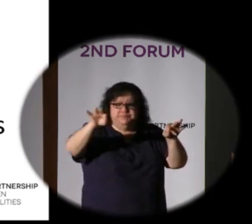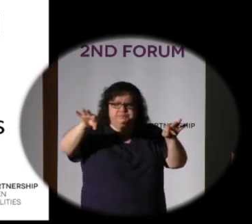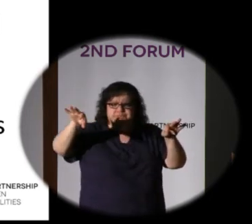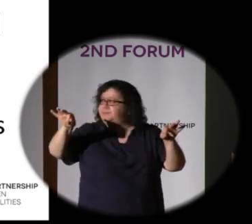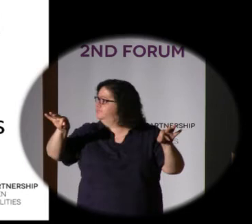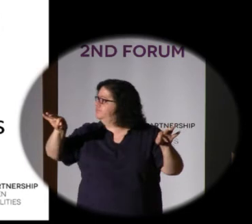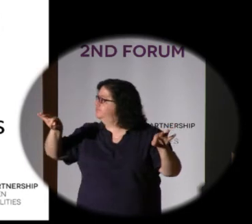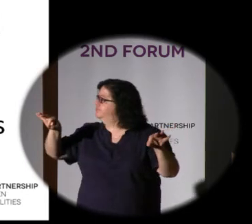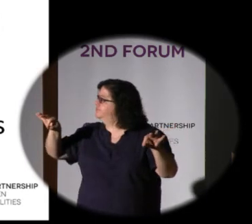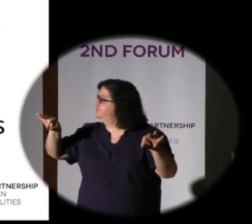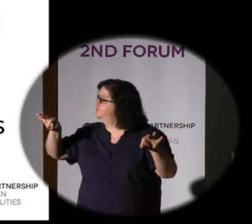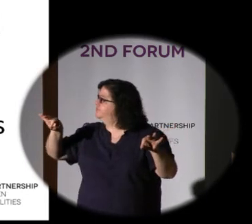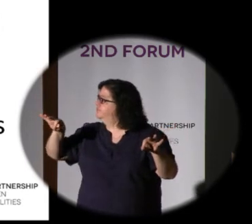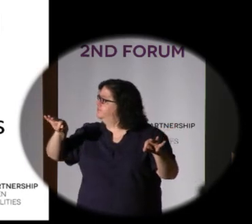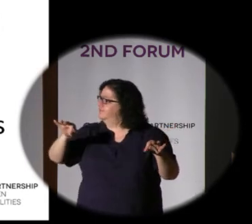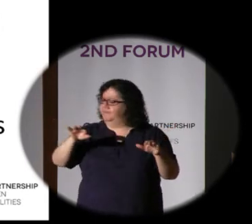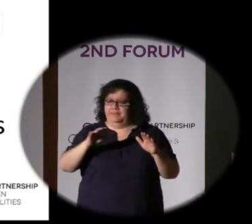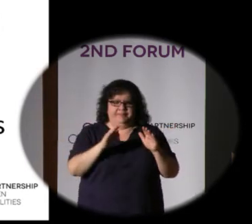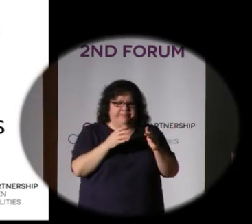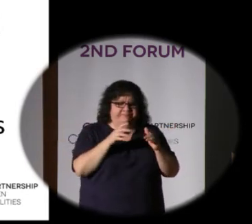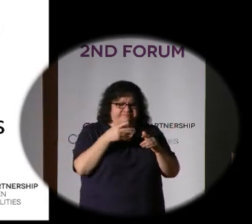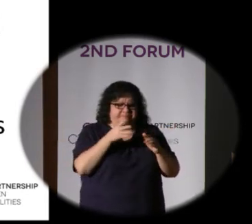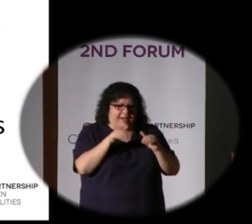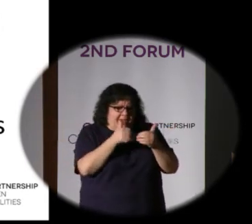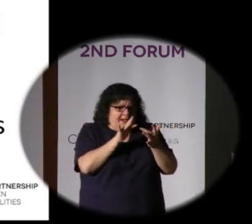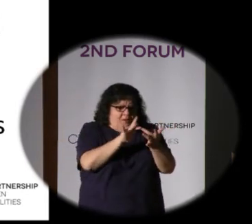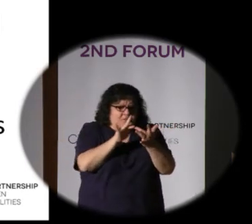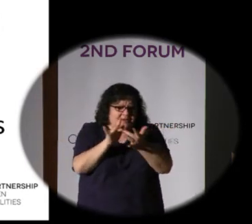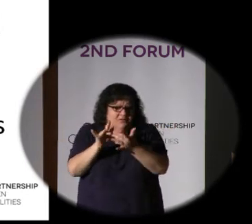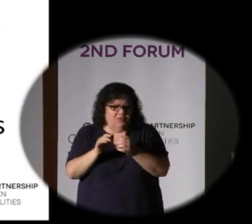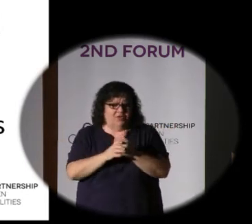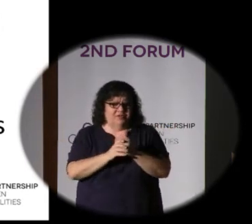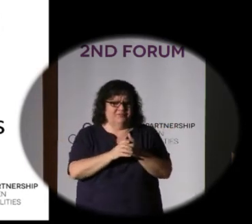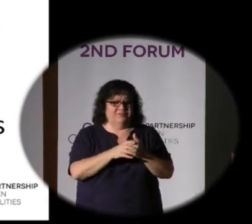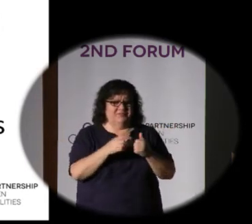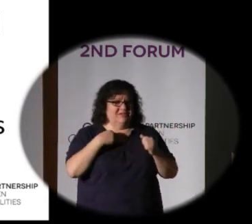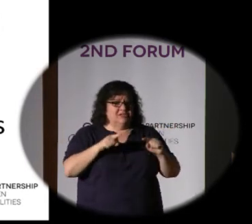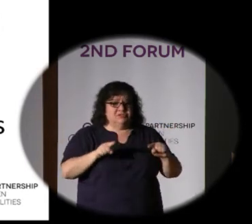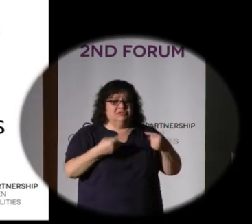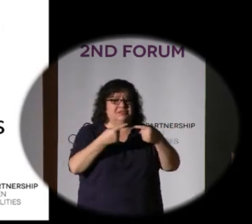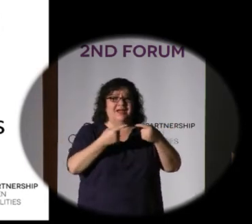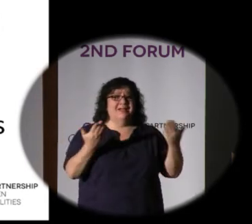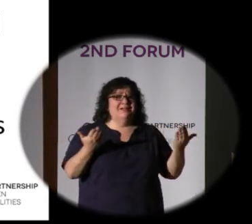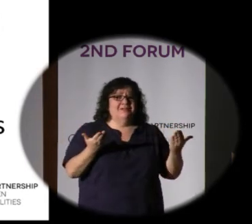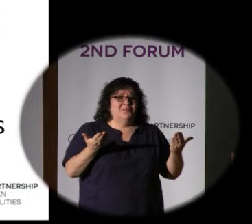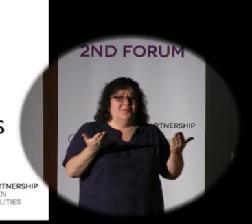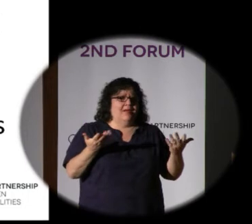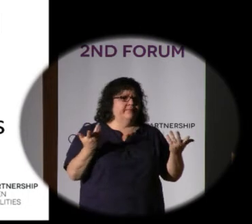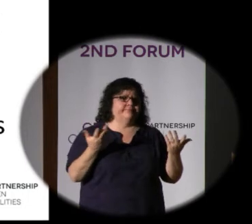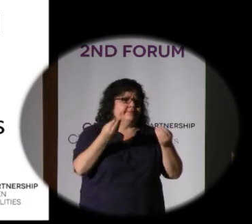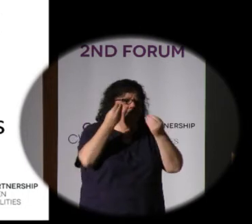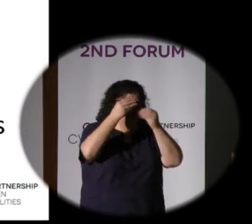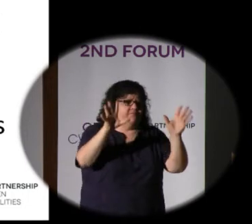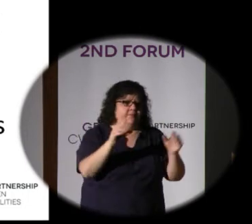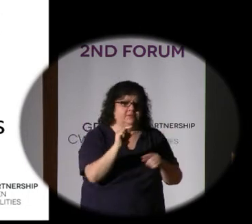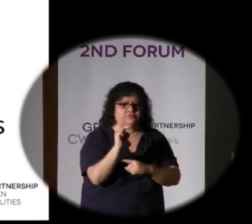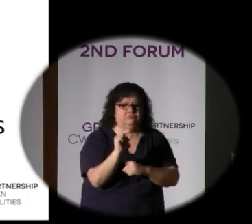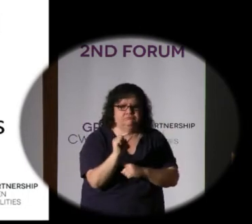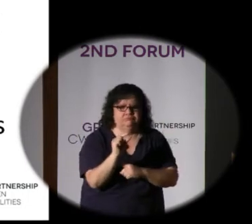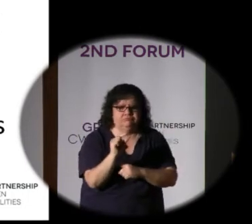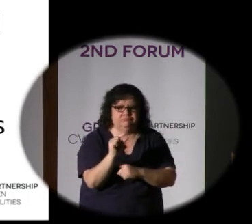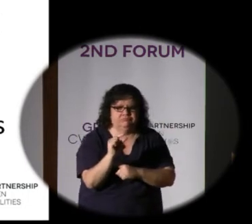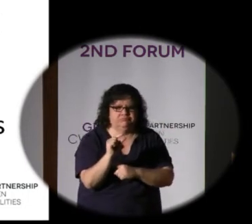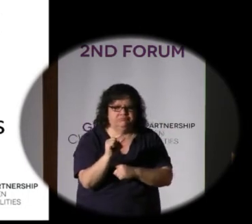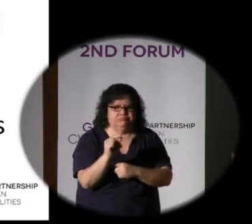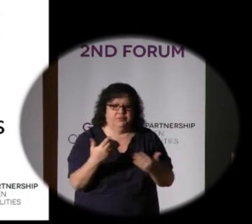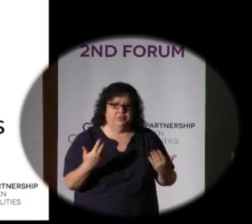are all working more than full time. So we hope that one day we'll have somebody, dedicated person to work on this.